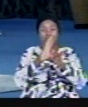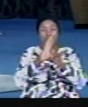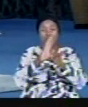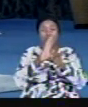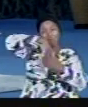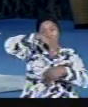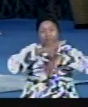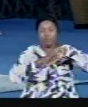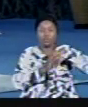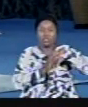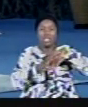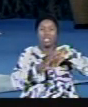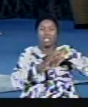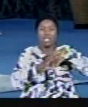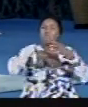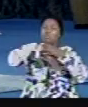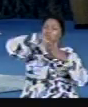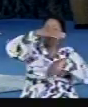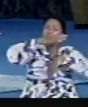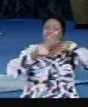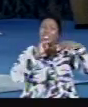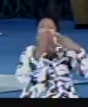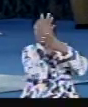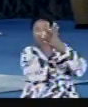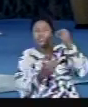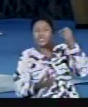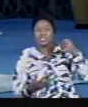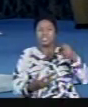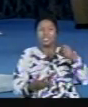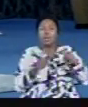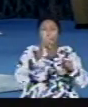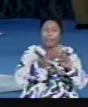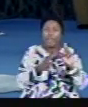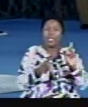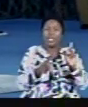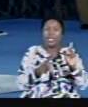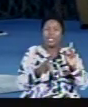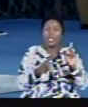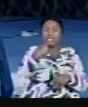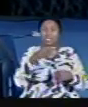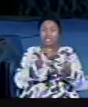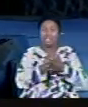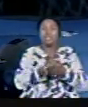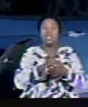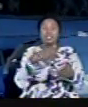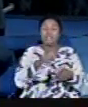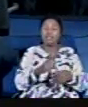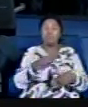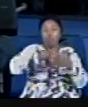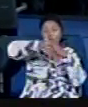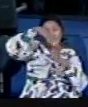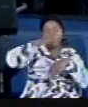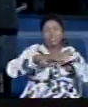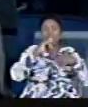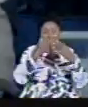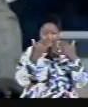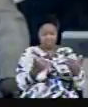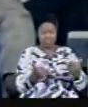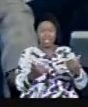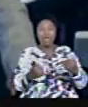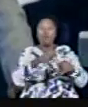comforter is absent, but he's claiming that the comforter is present. When